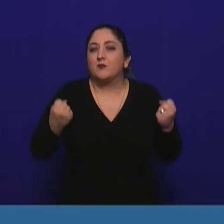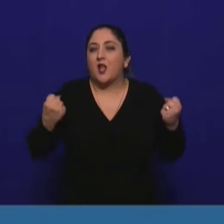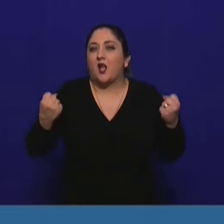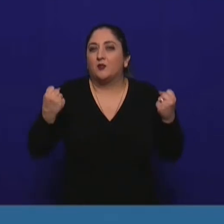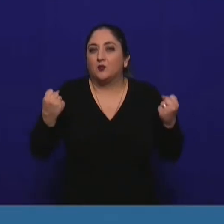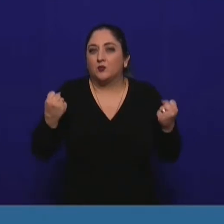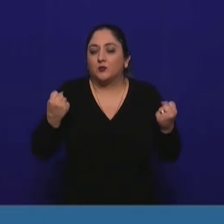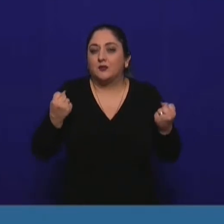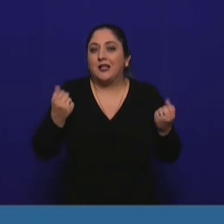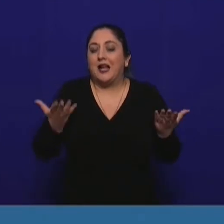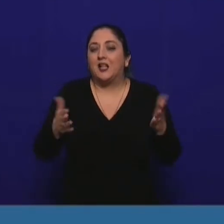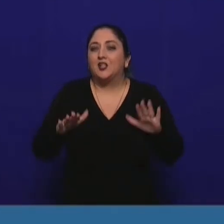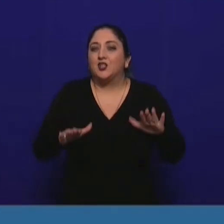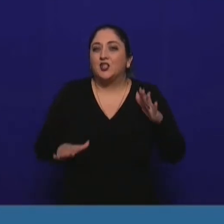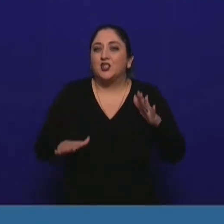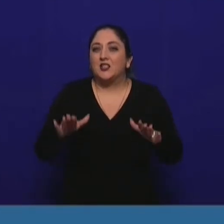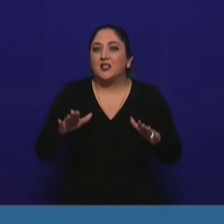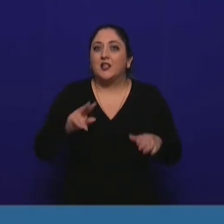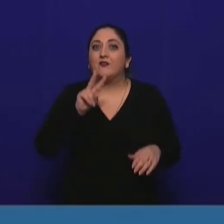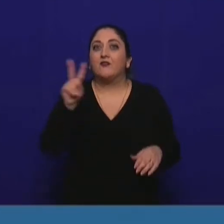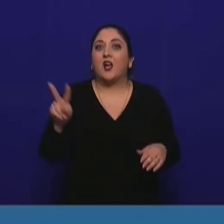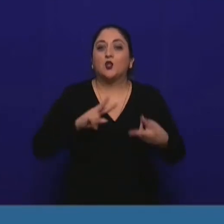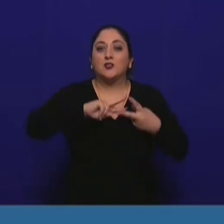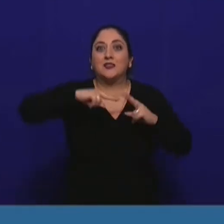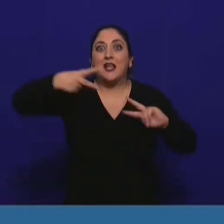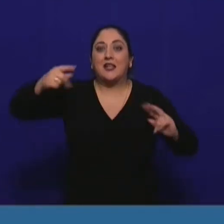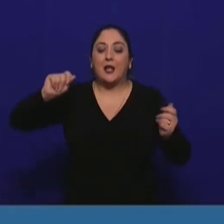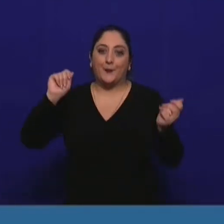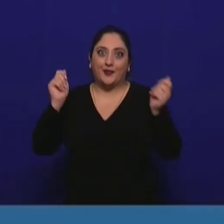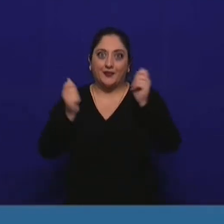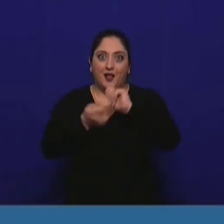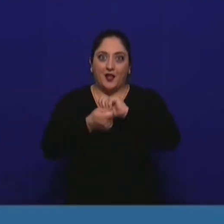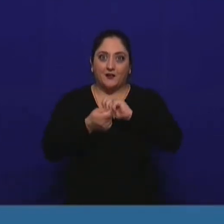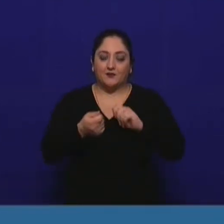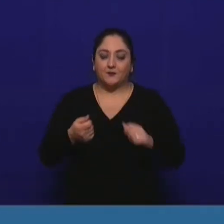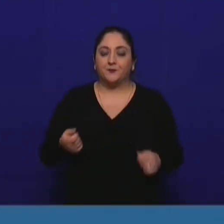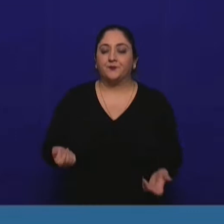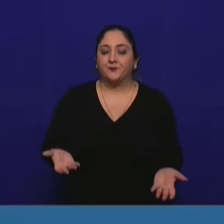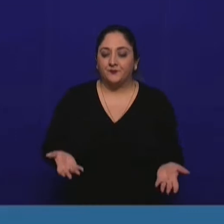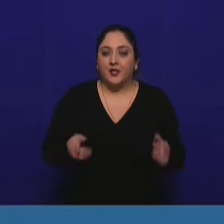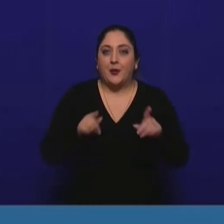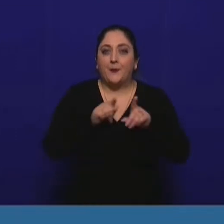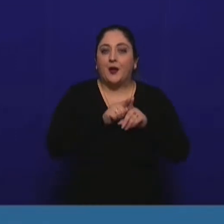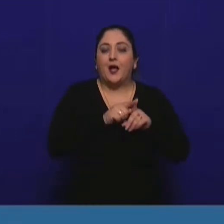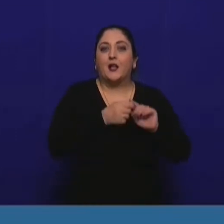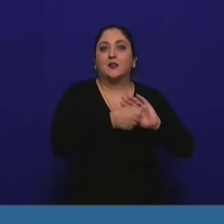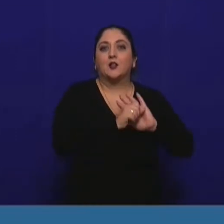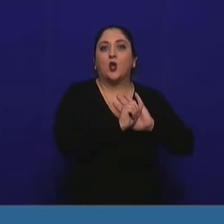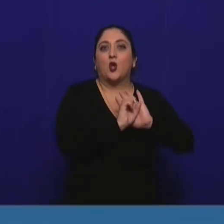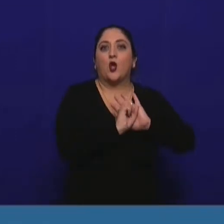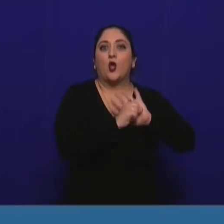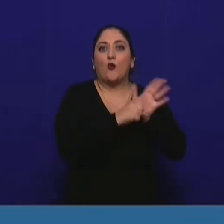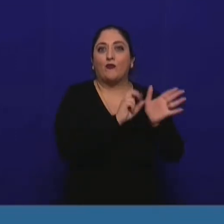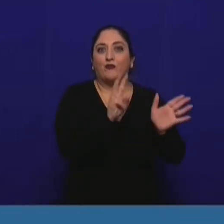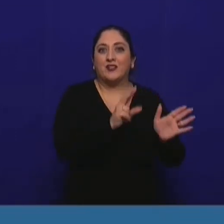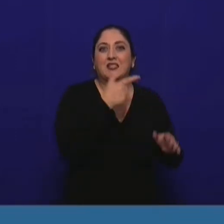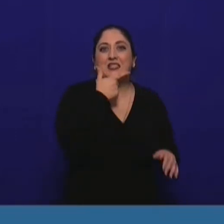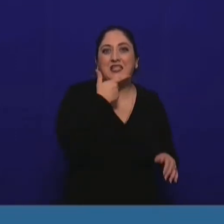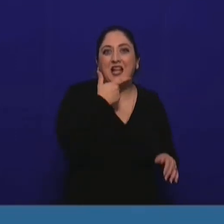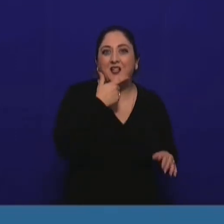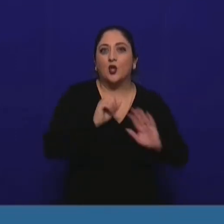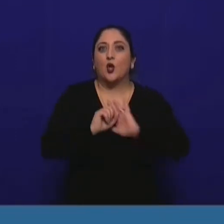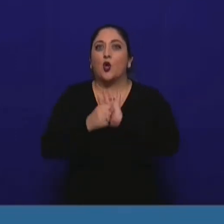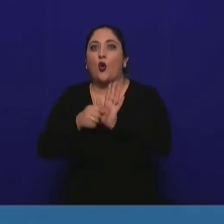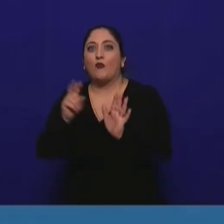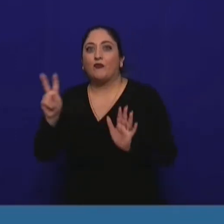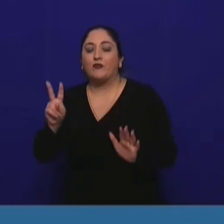dawk il-mutations li jsiru fil-virus li jkunu sinifikanti. U hekk bħalma ġara huwa li ħirġin dawn il-varjanti li qegħdin narawhom